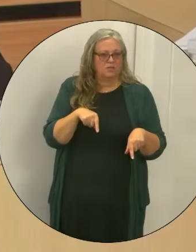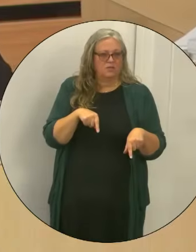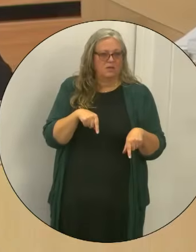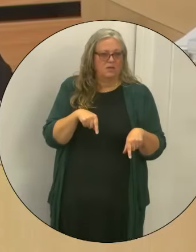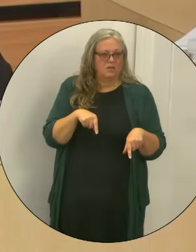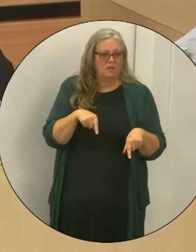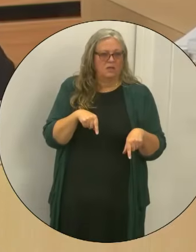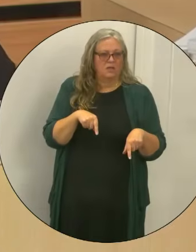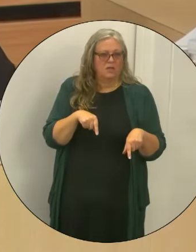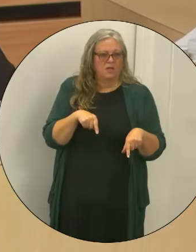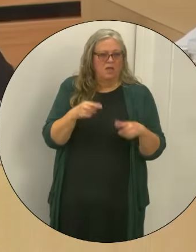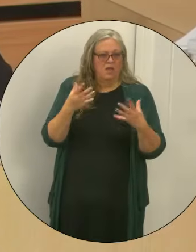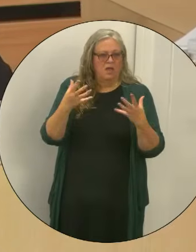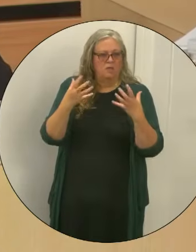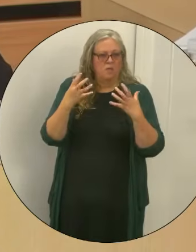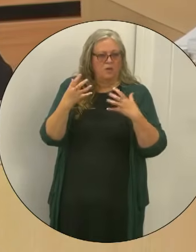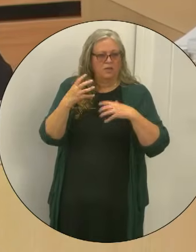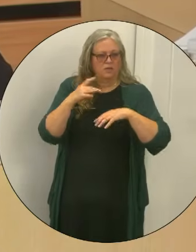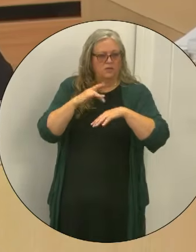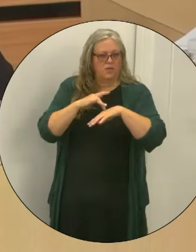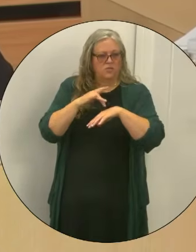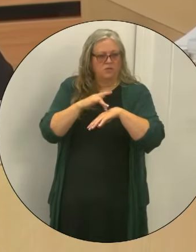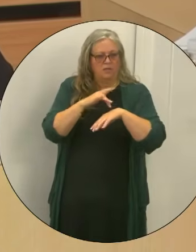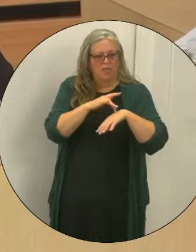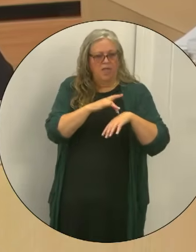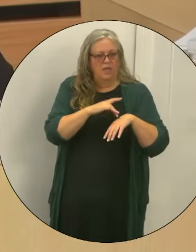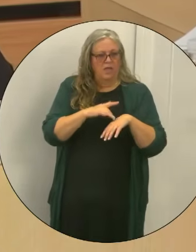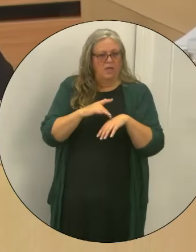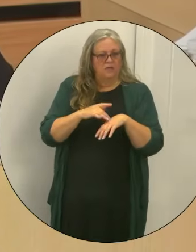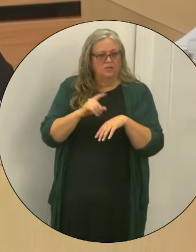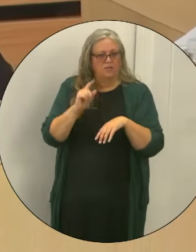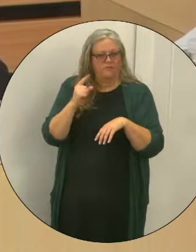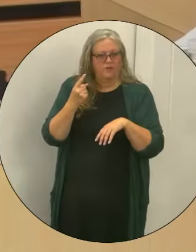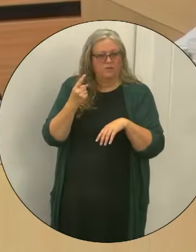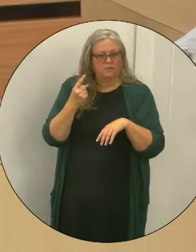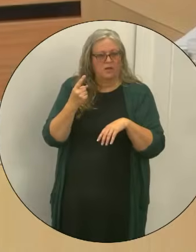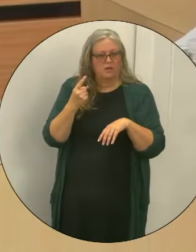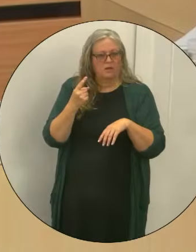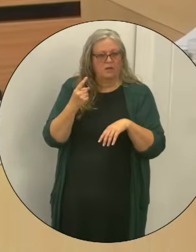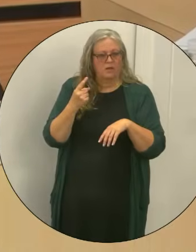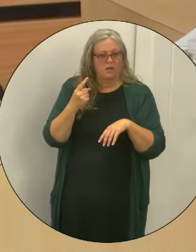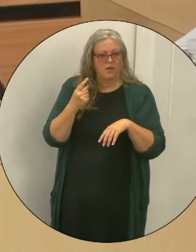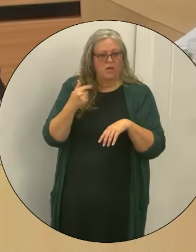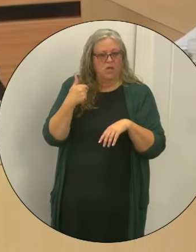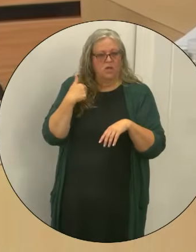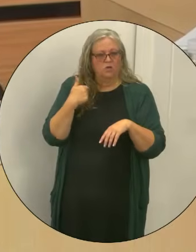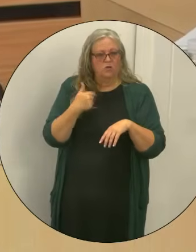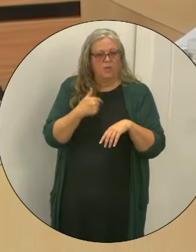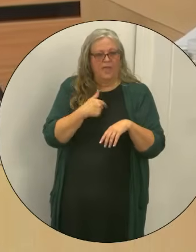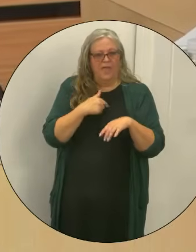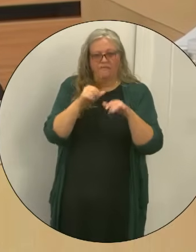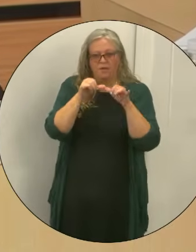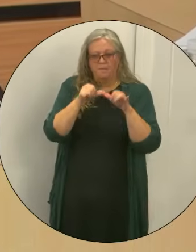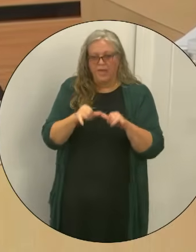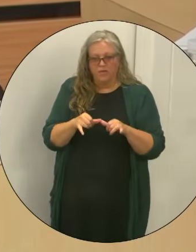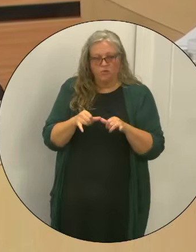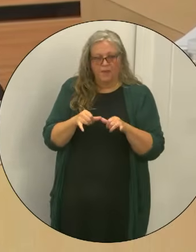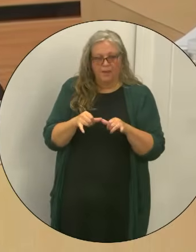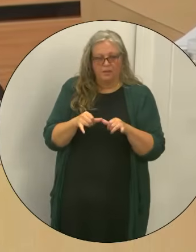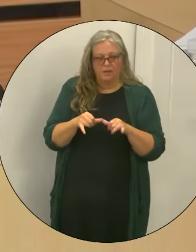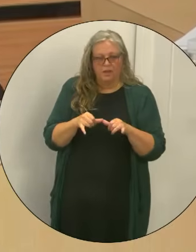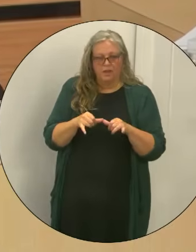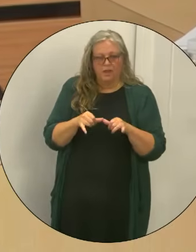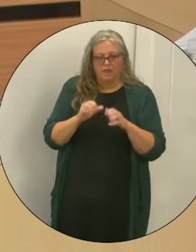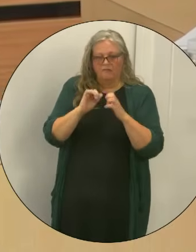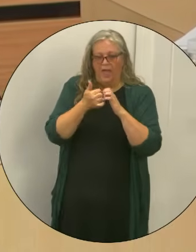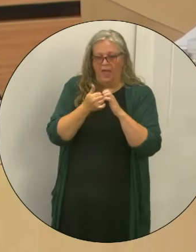submitted. So I kind of wanted to touch on that just real briefly. So the first one that I asked was, do we have a measurement of the metrics used to identify